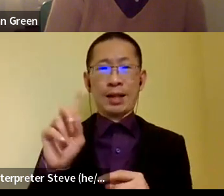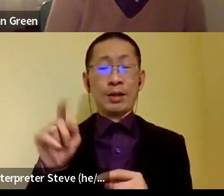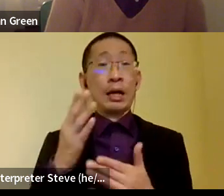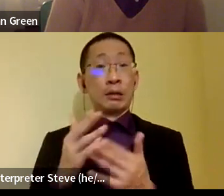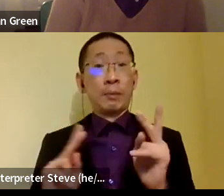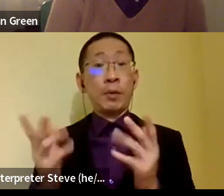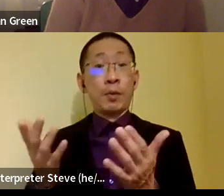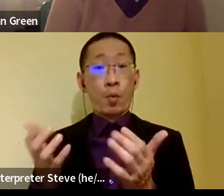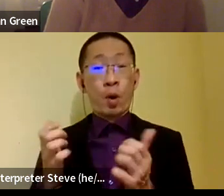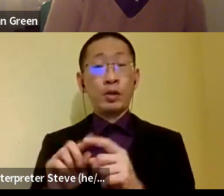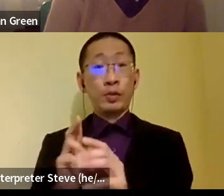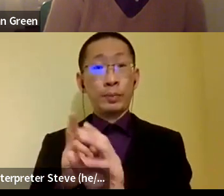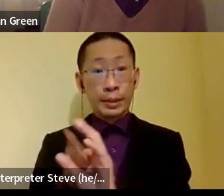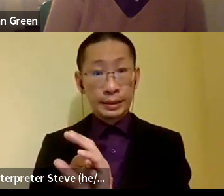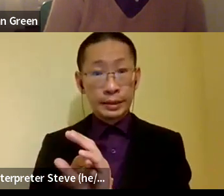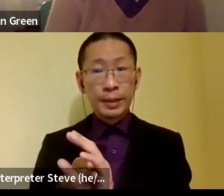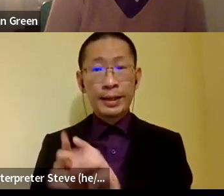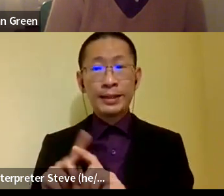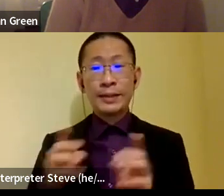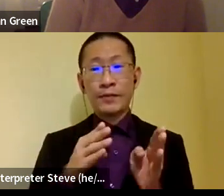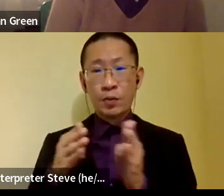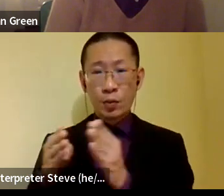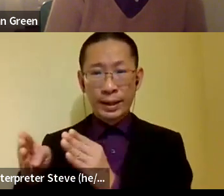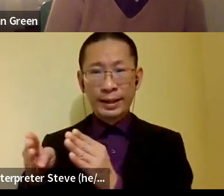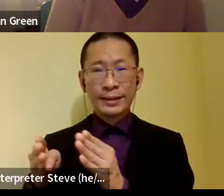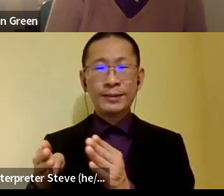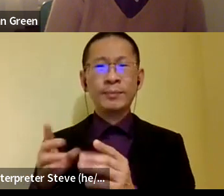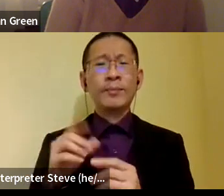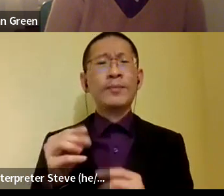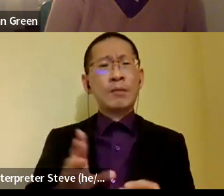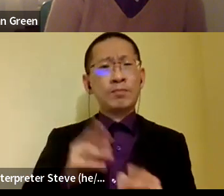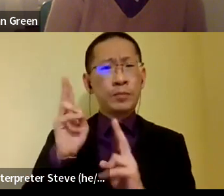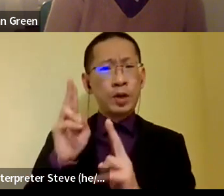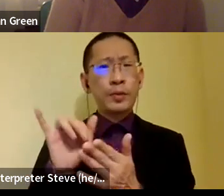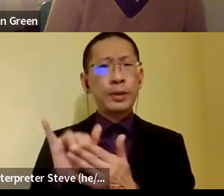want to participate differently and honoring that.